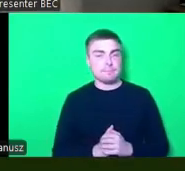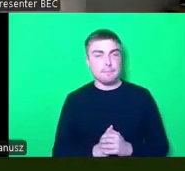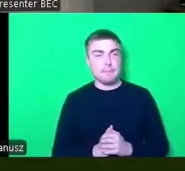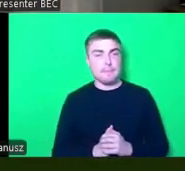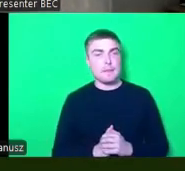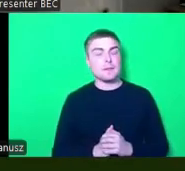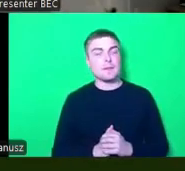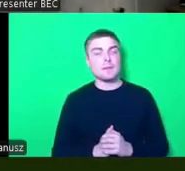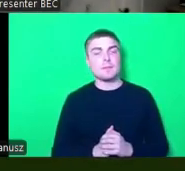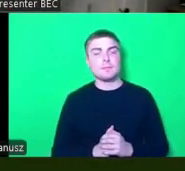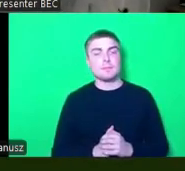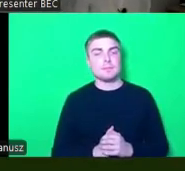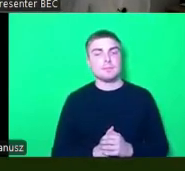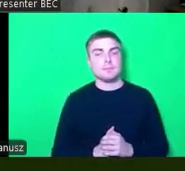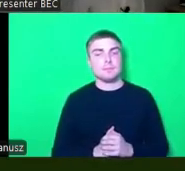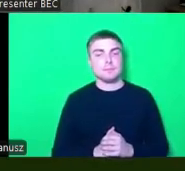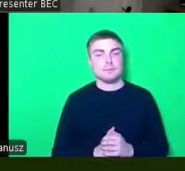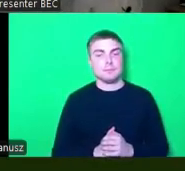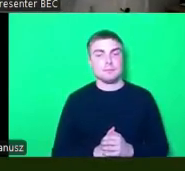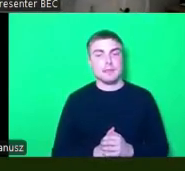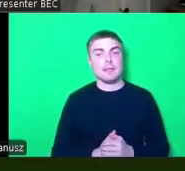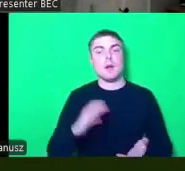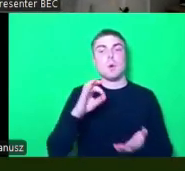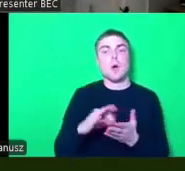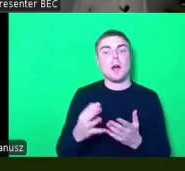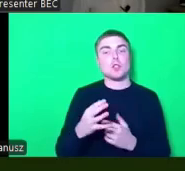the tree species identity, so the shade casting